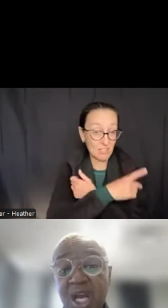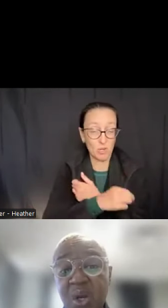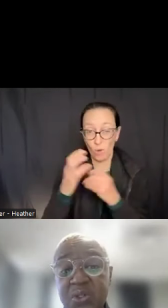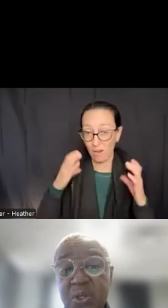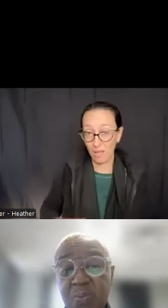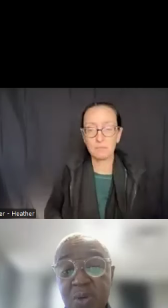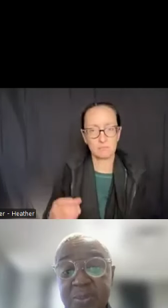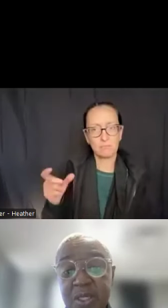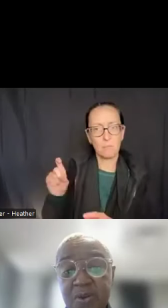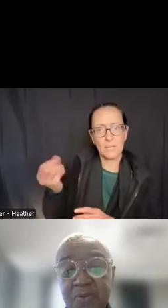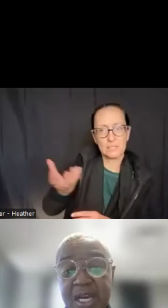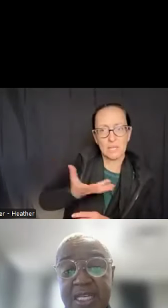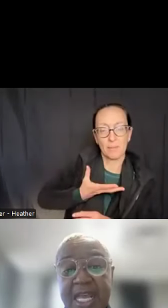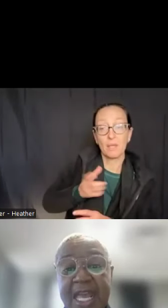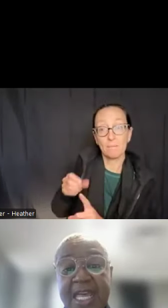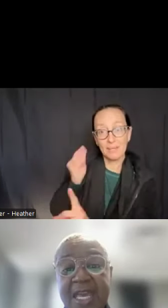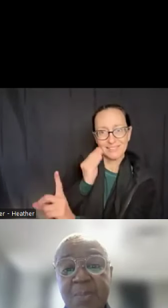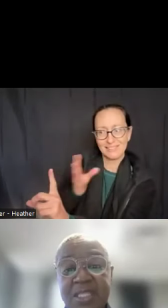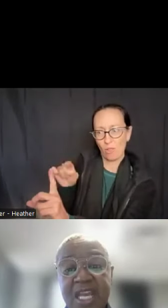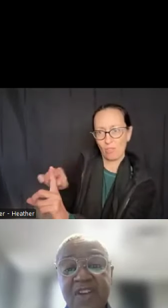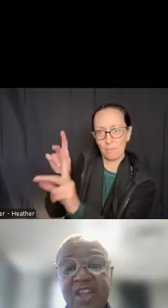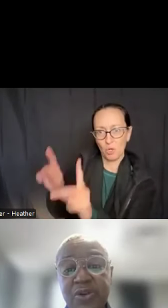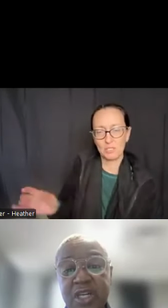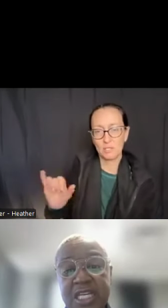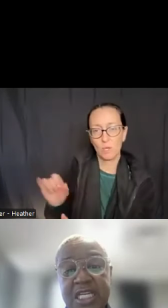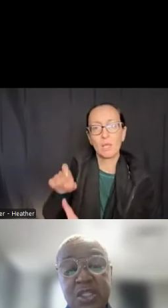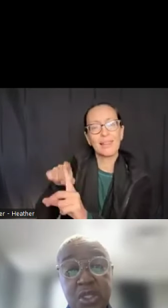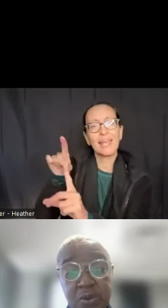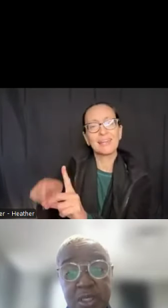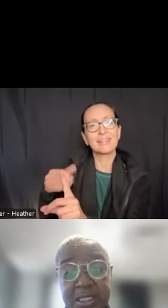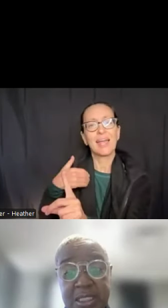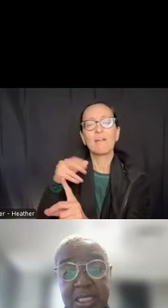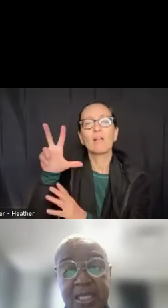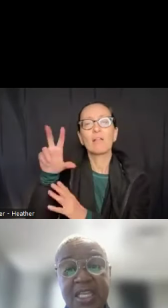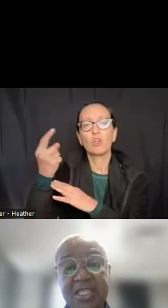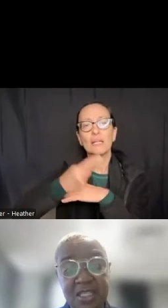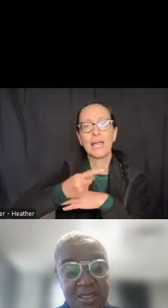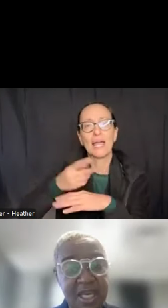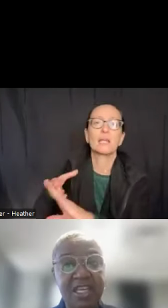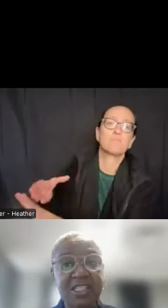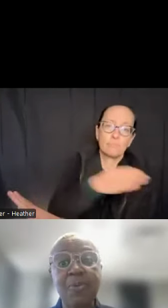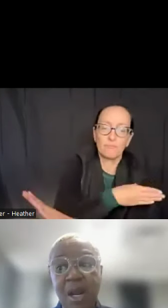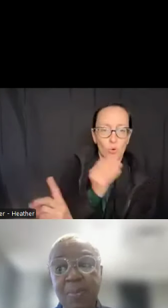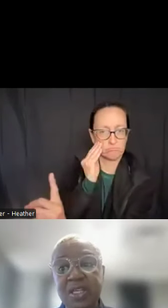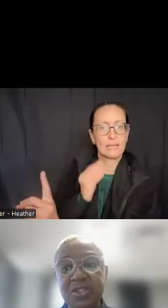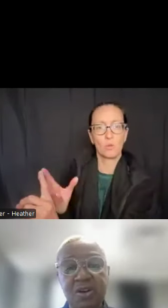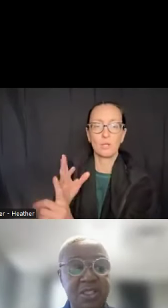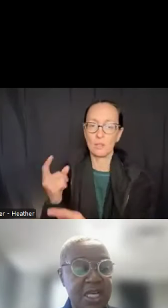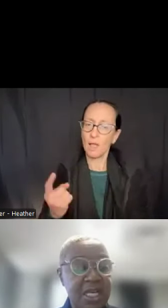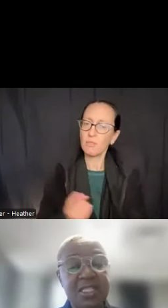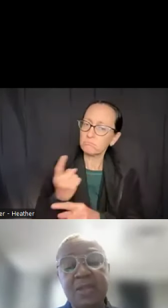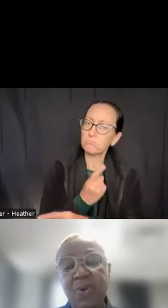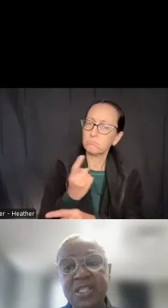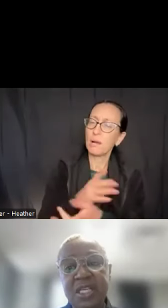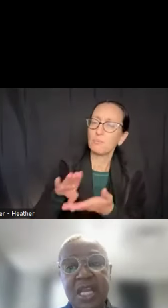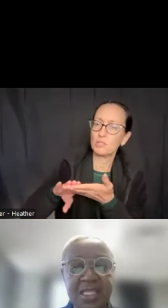resident also must be notified, and they must have a 30-day notice. That is a proper discharge,